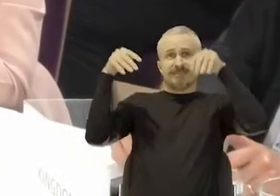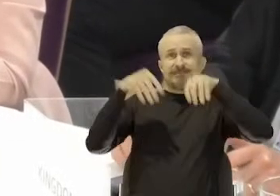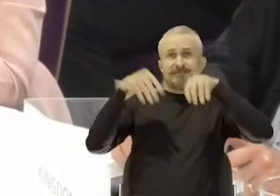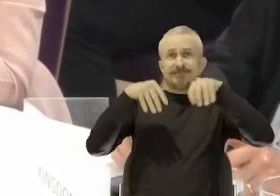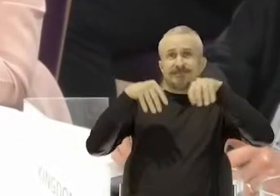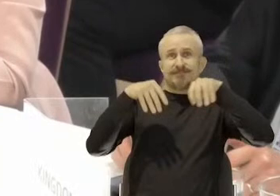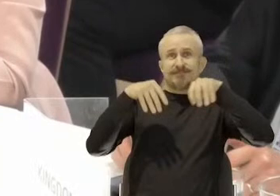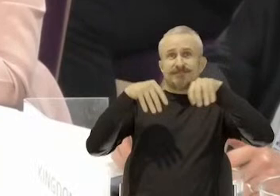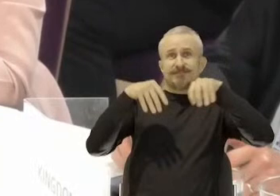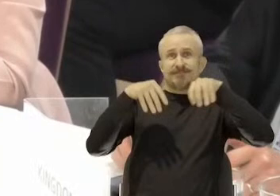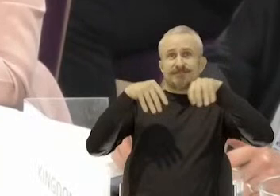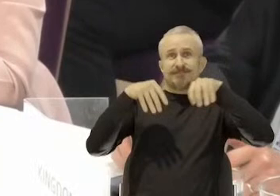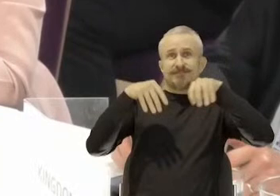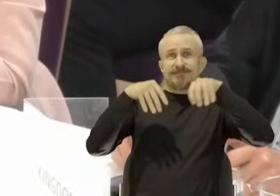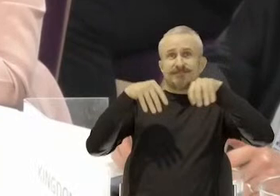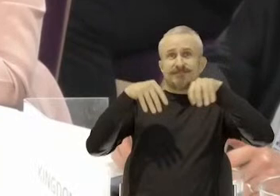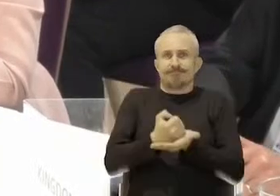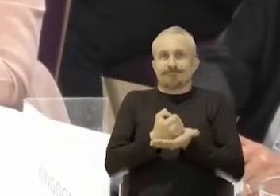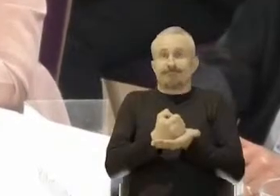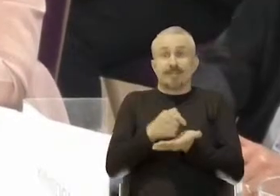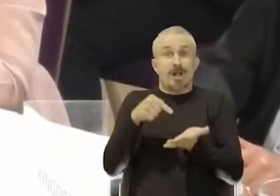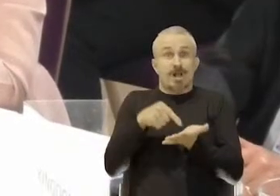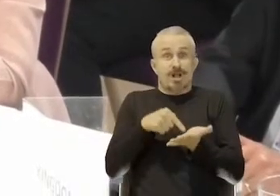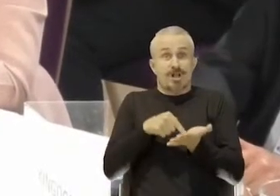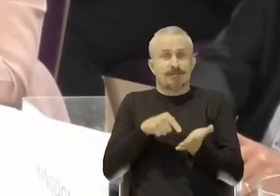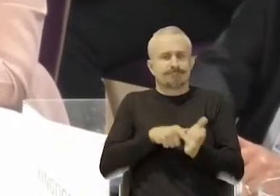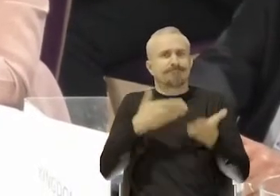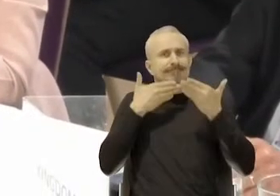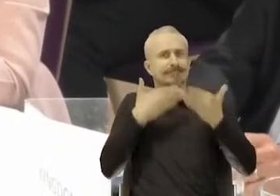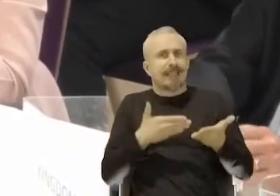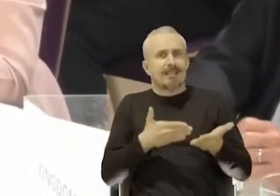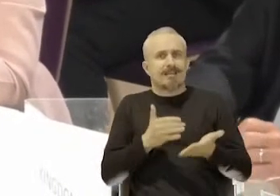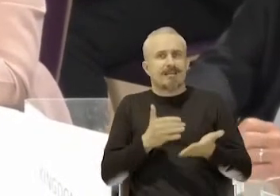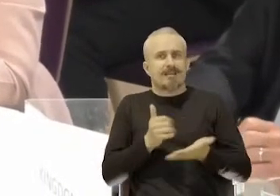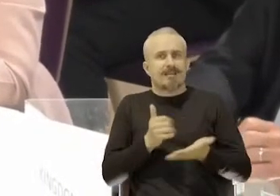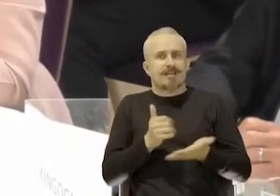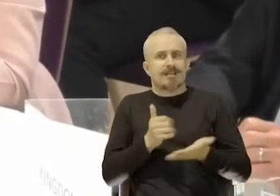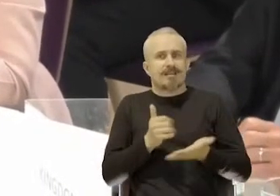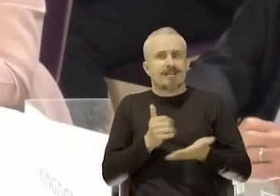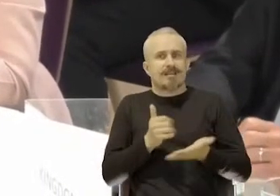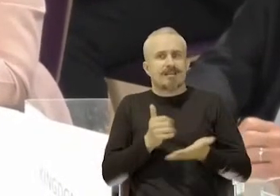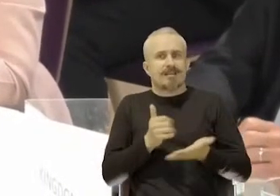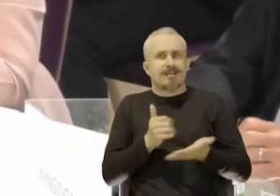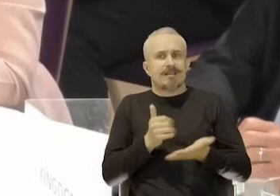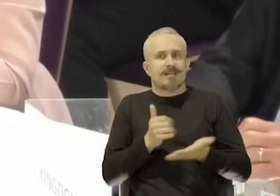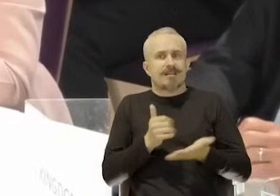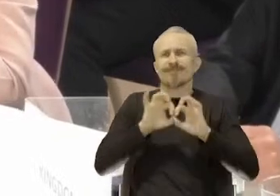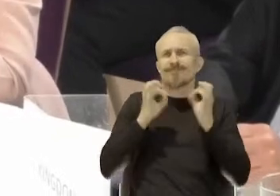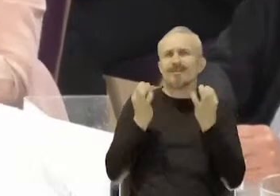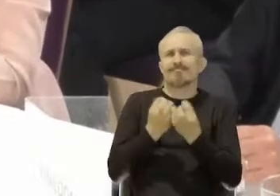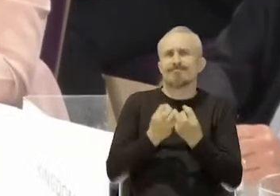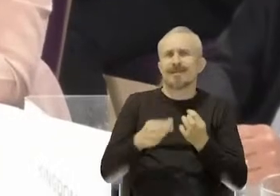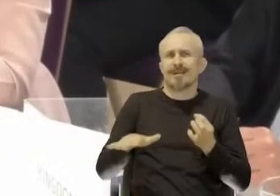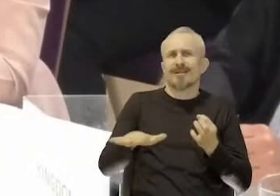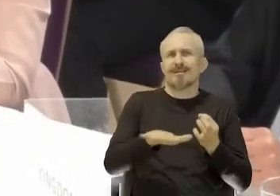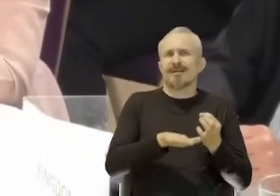rainwater. With this scheme, we can help